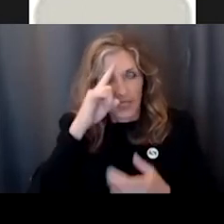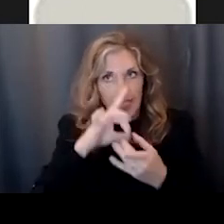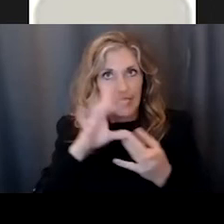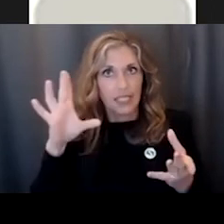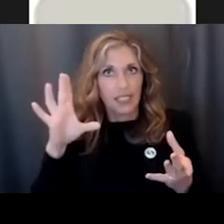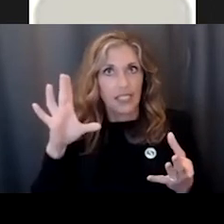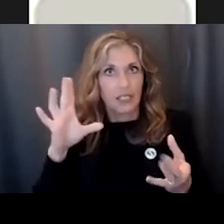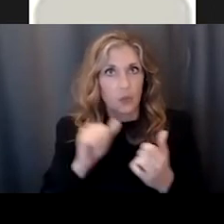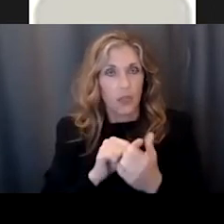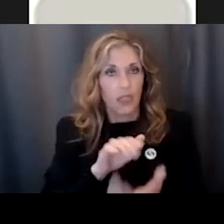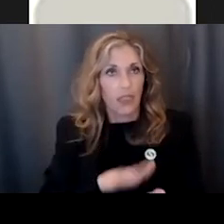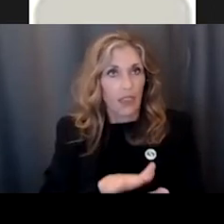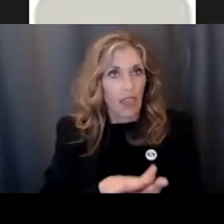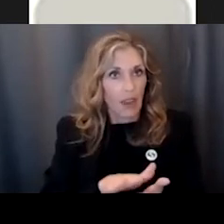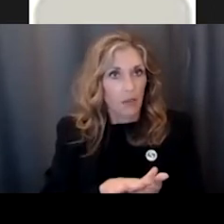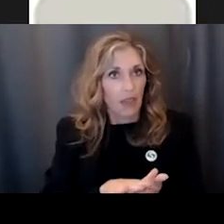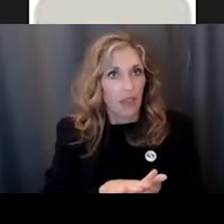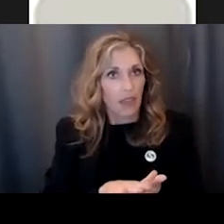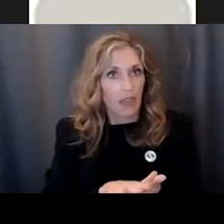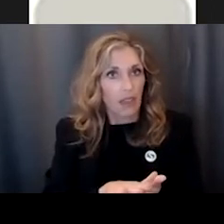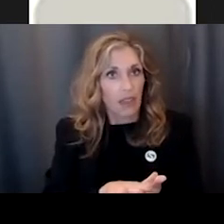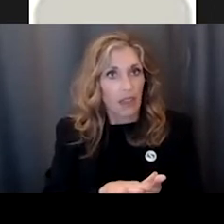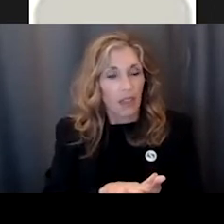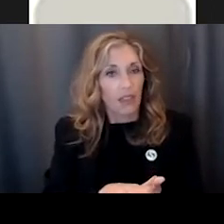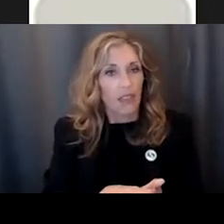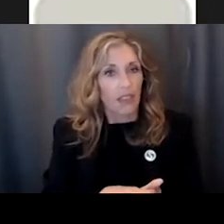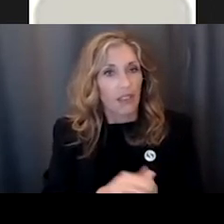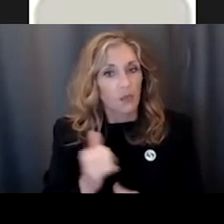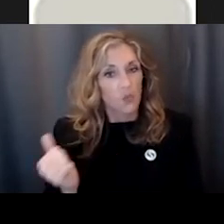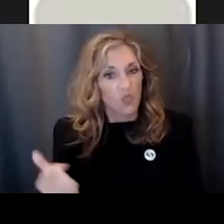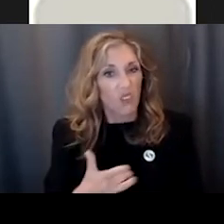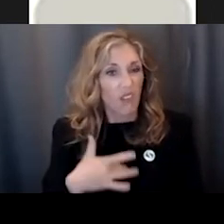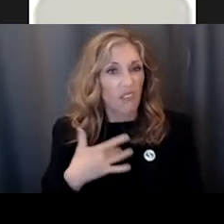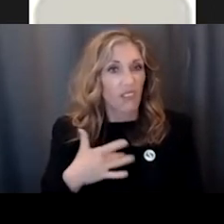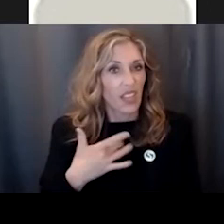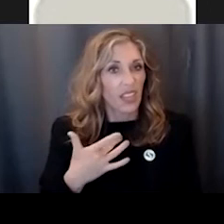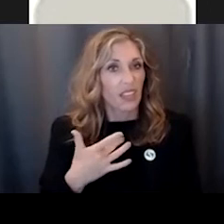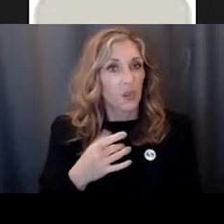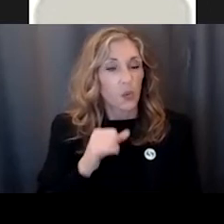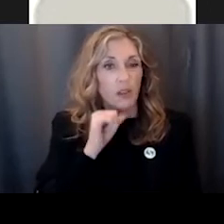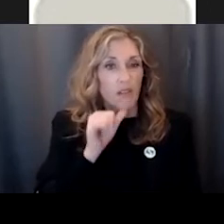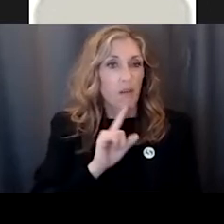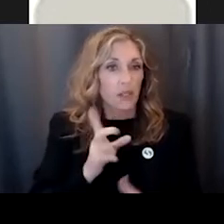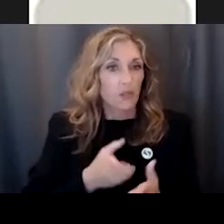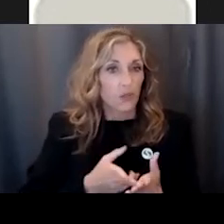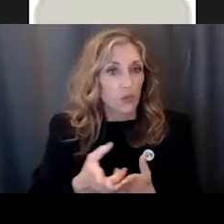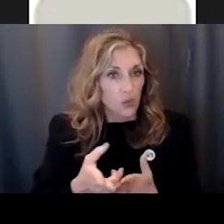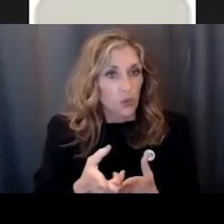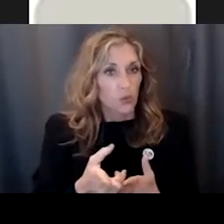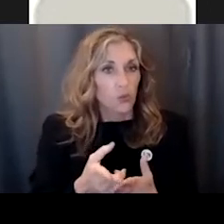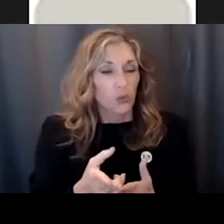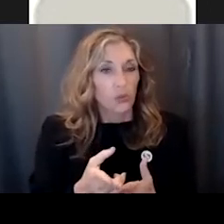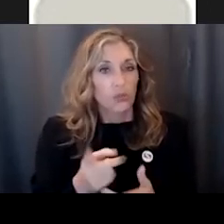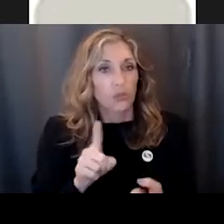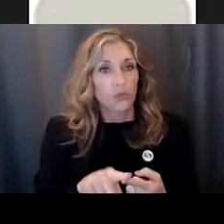academy, that we're all feeling that we're not being true to ourselves, not being true